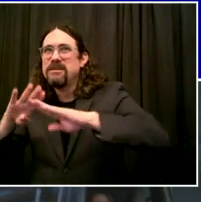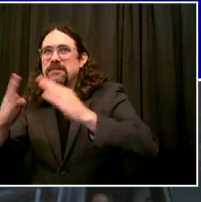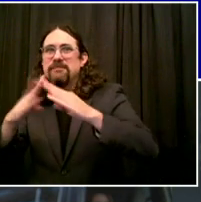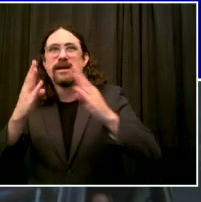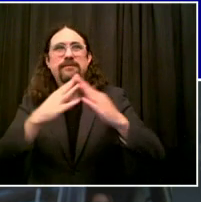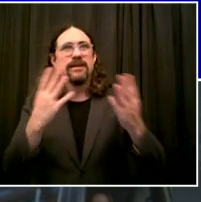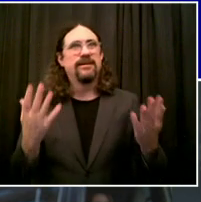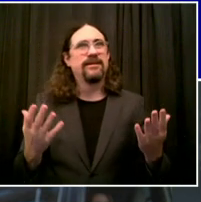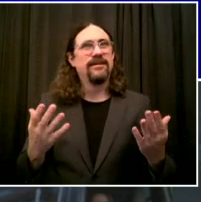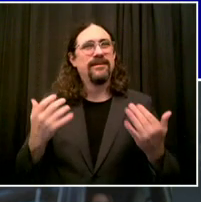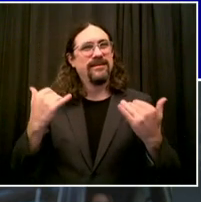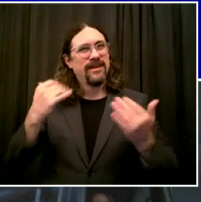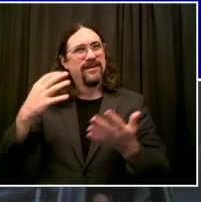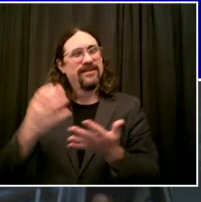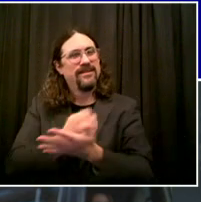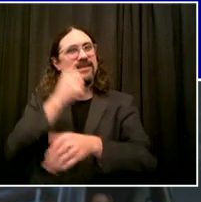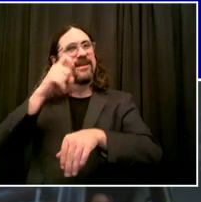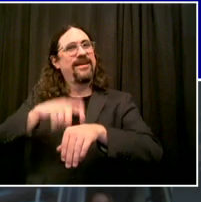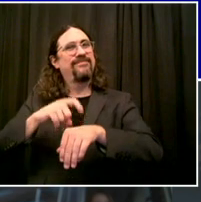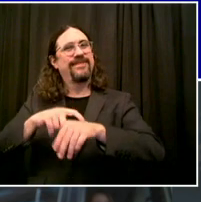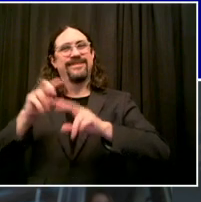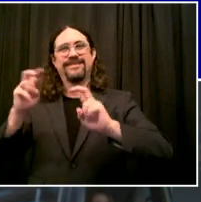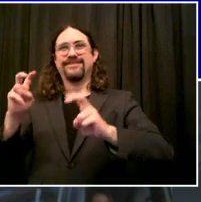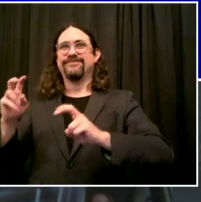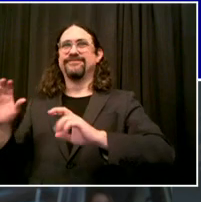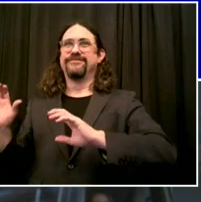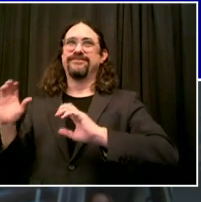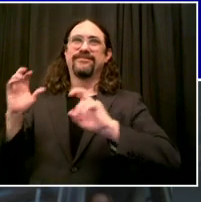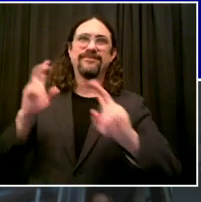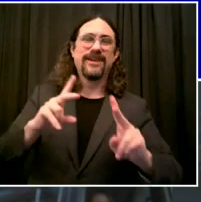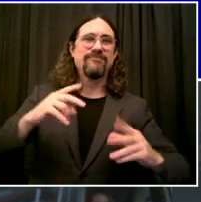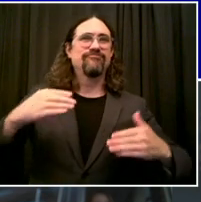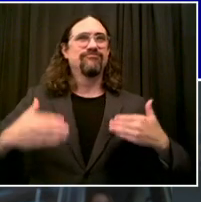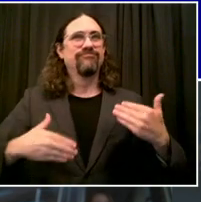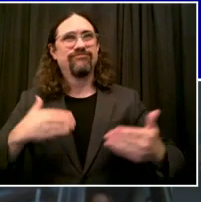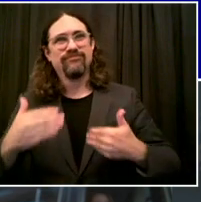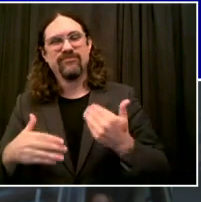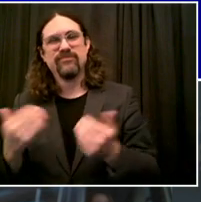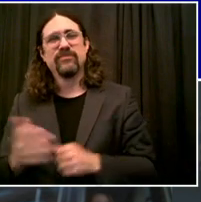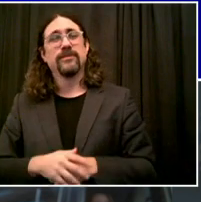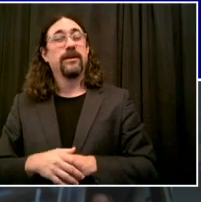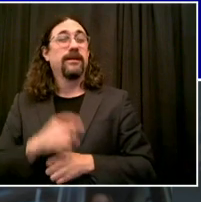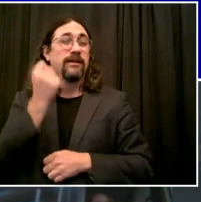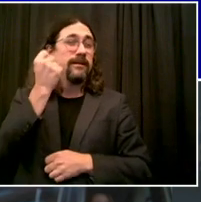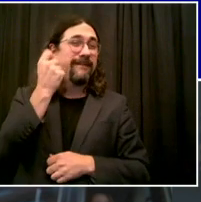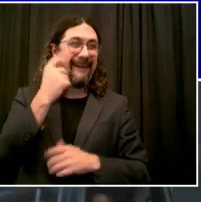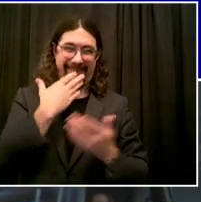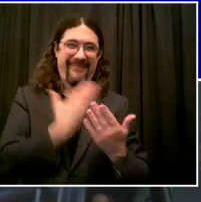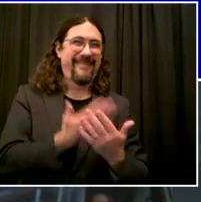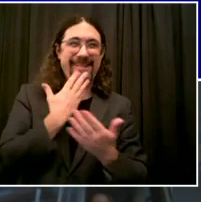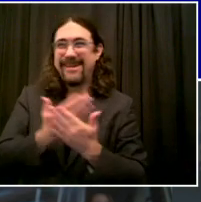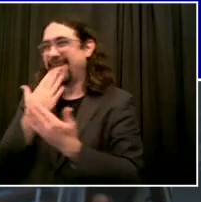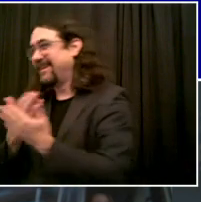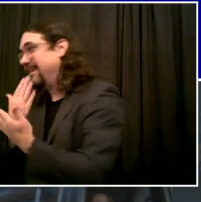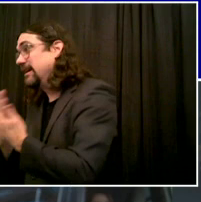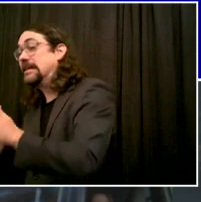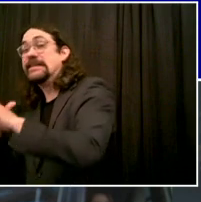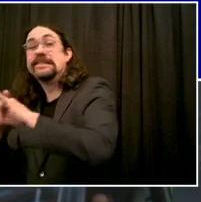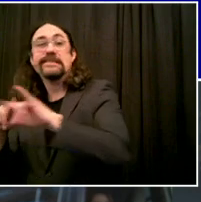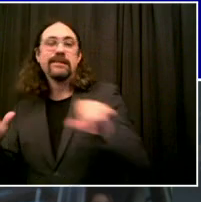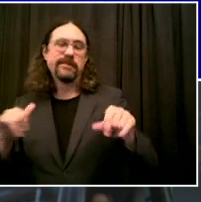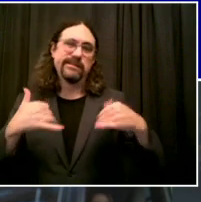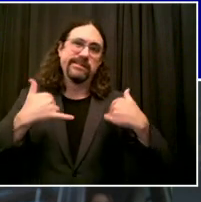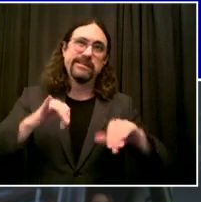also recognize that we're dealing with so many problems simultaneously in this coronavirus crisis.